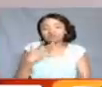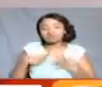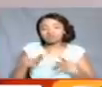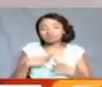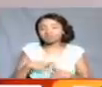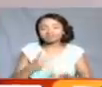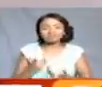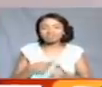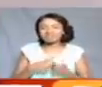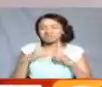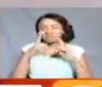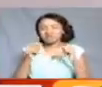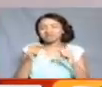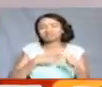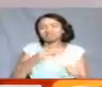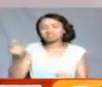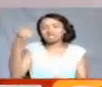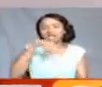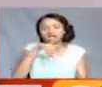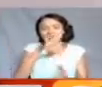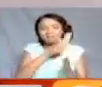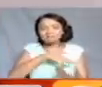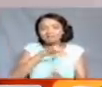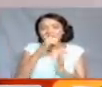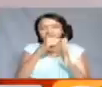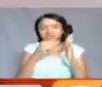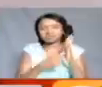one shows up, you have numbers, but